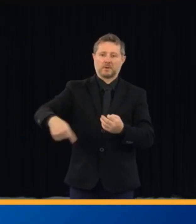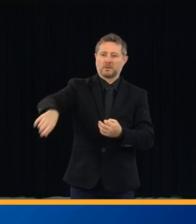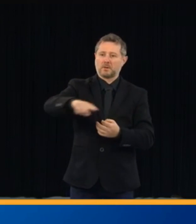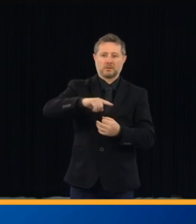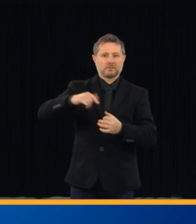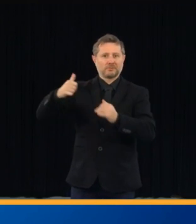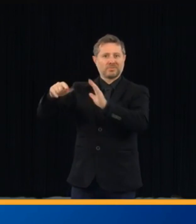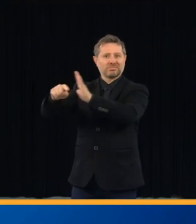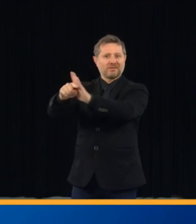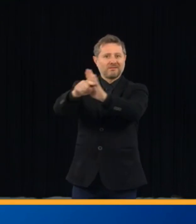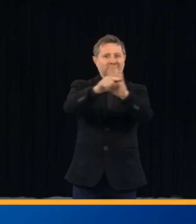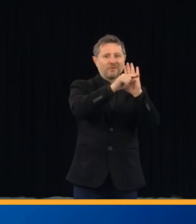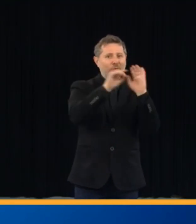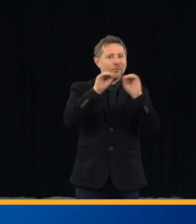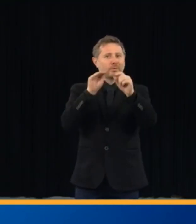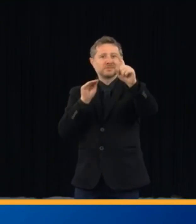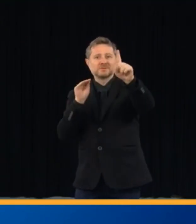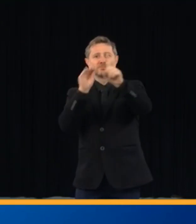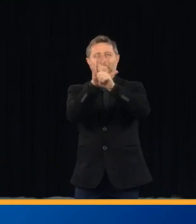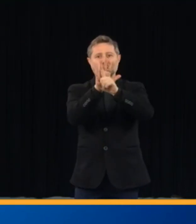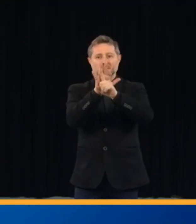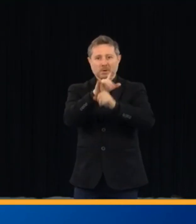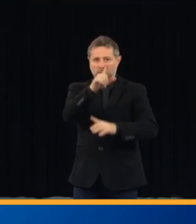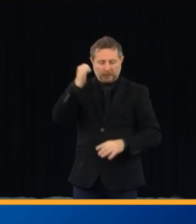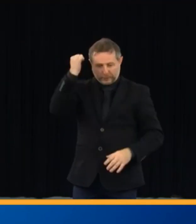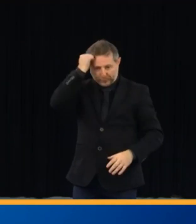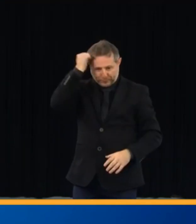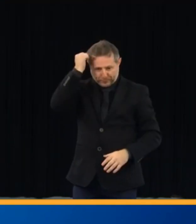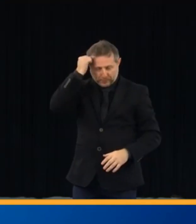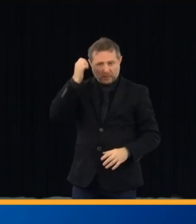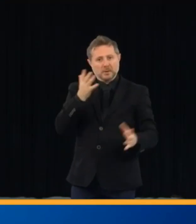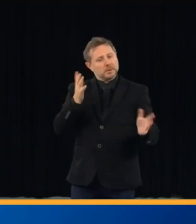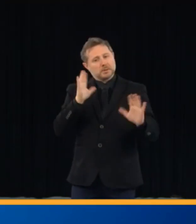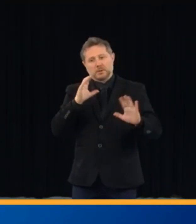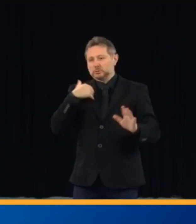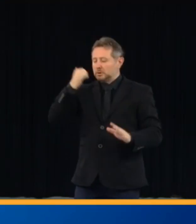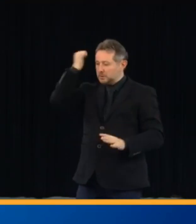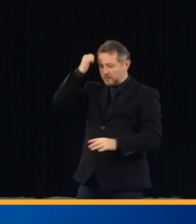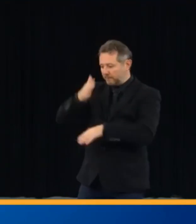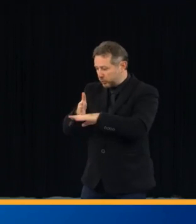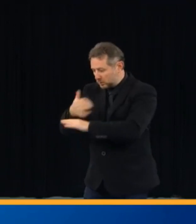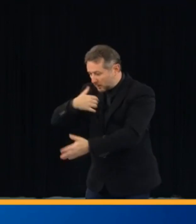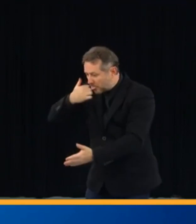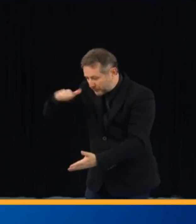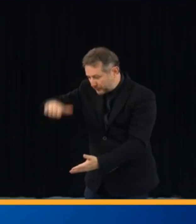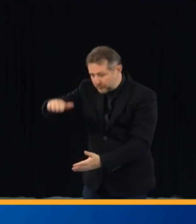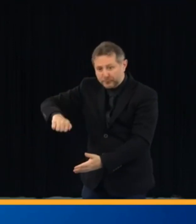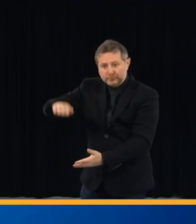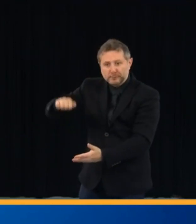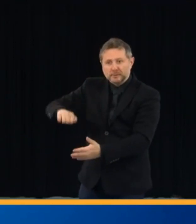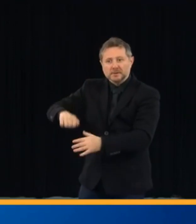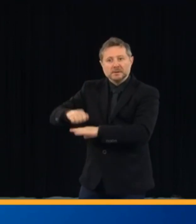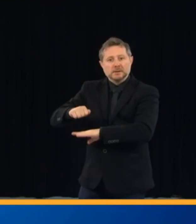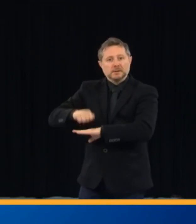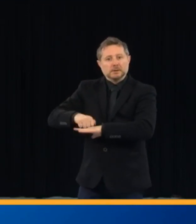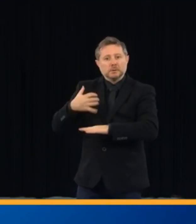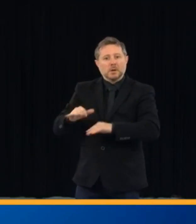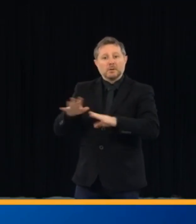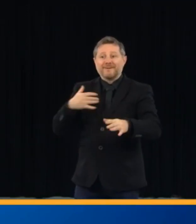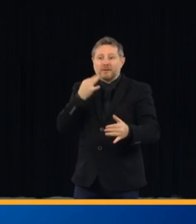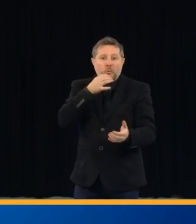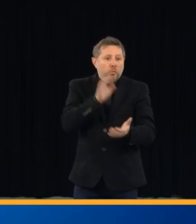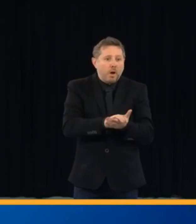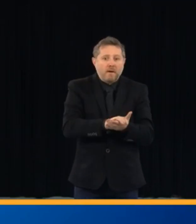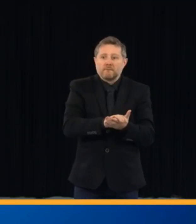symptoms. Knock Formica, yeah. Because if your wife had